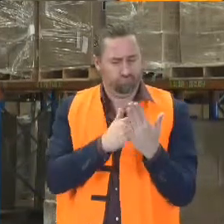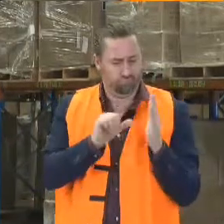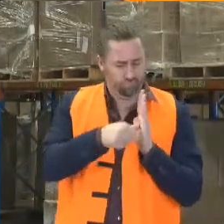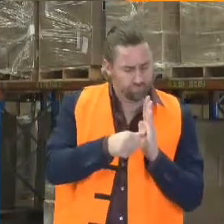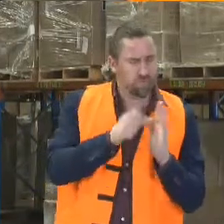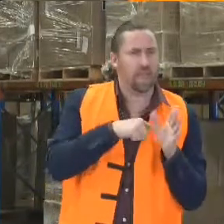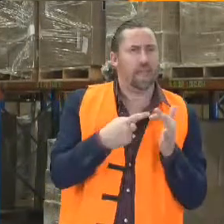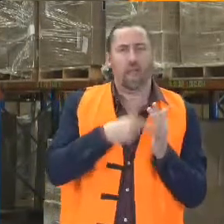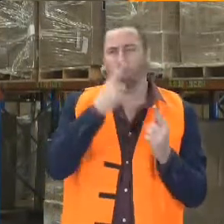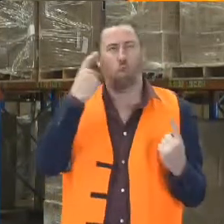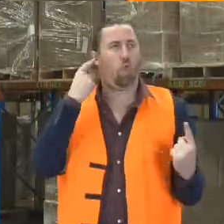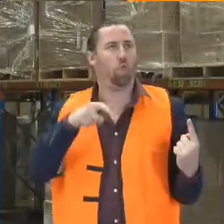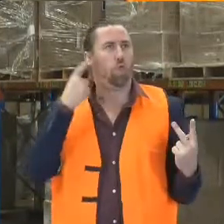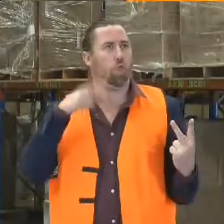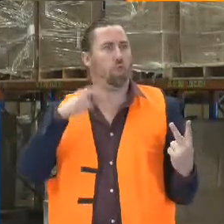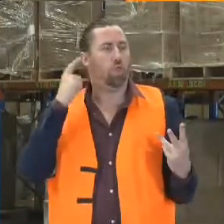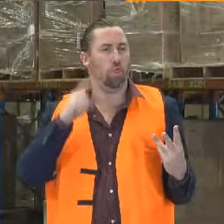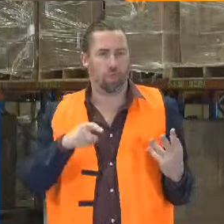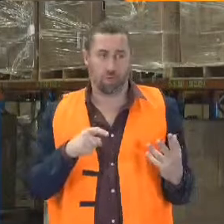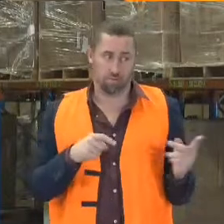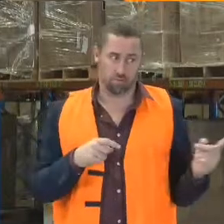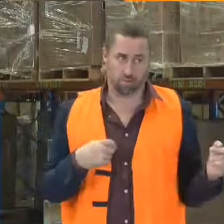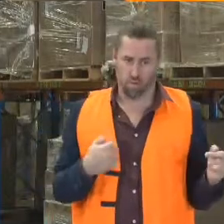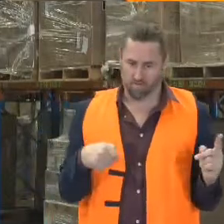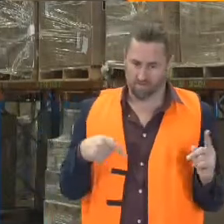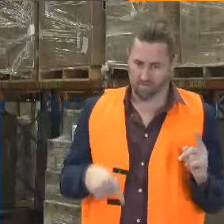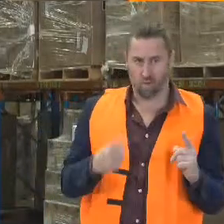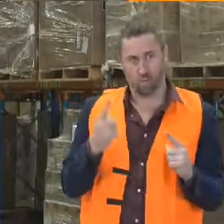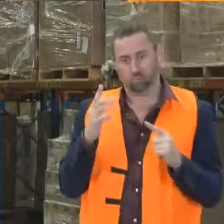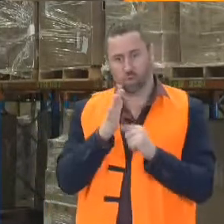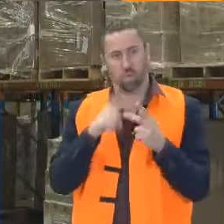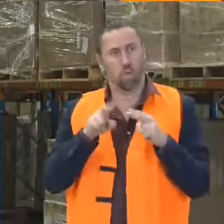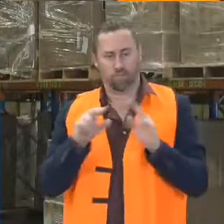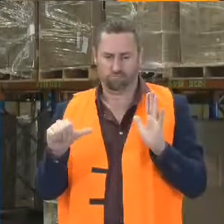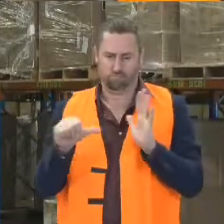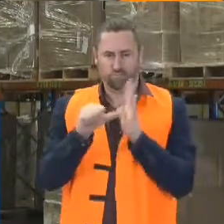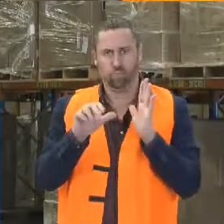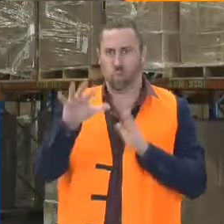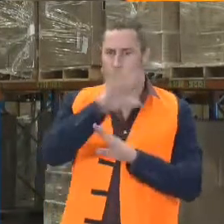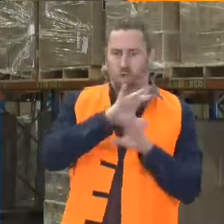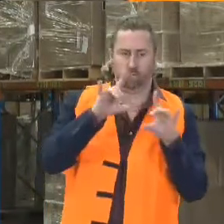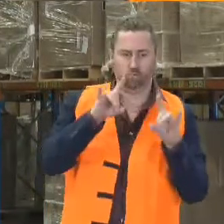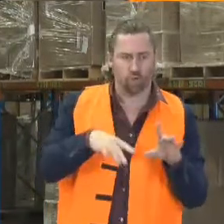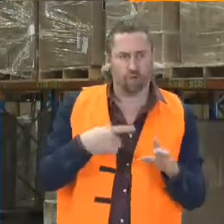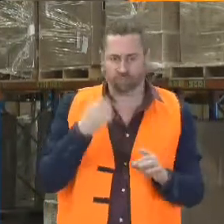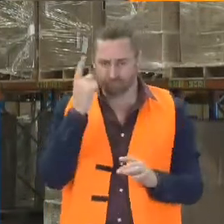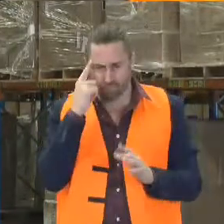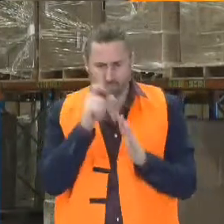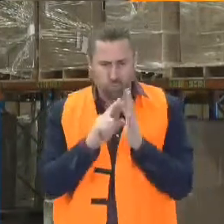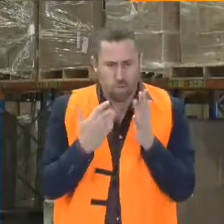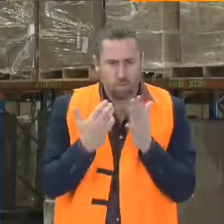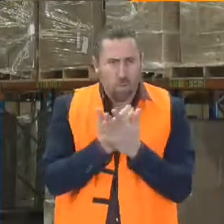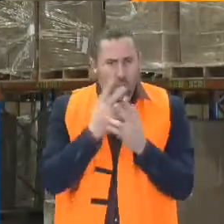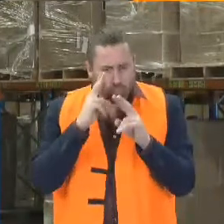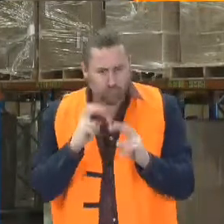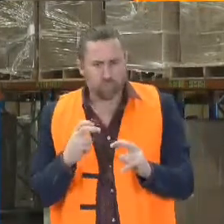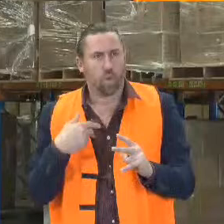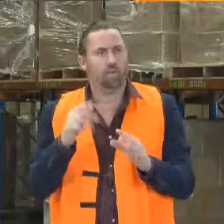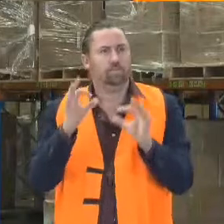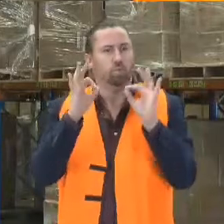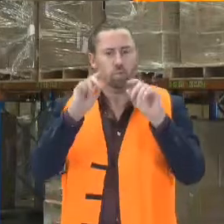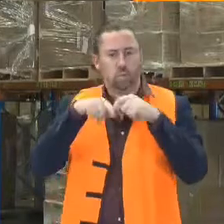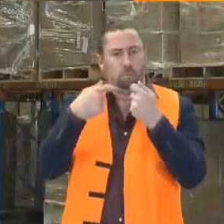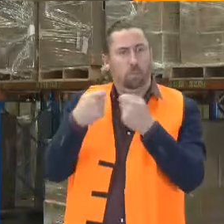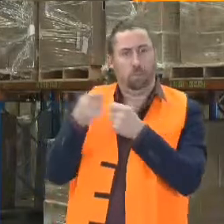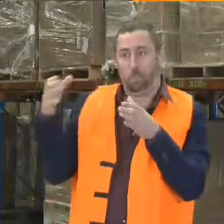family violence laws in the country. We will always be looking at doing more, and that's why we have a specialist task force